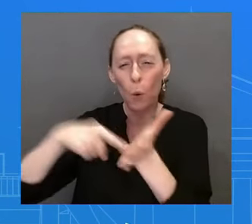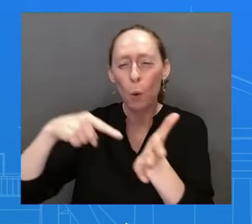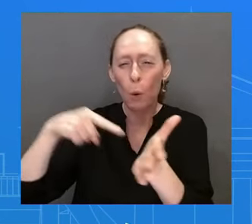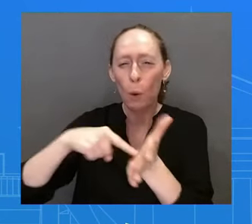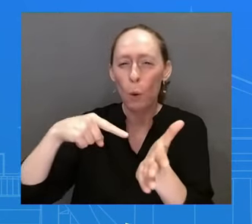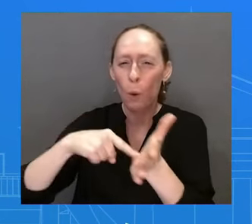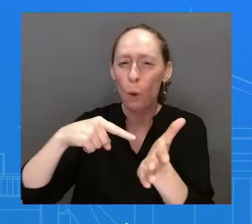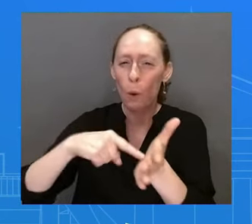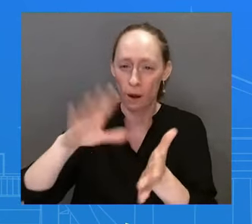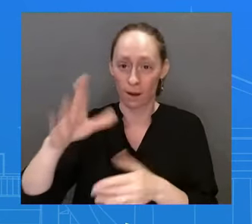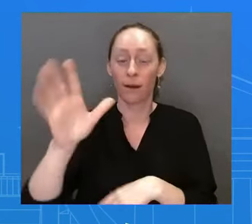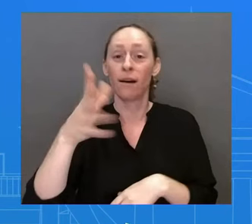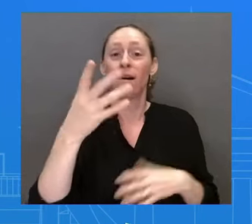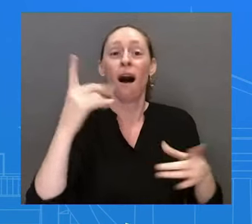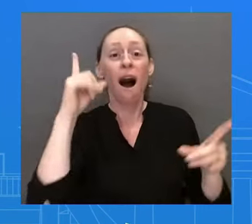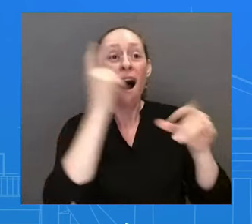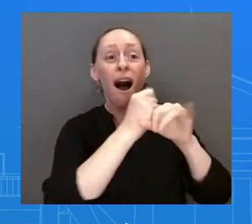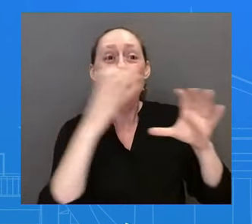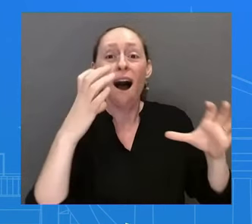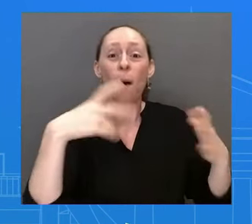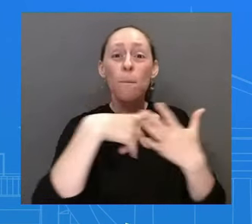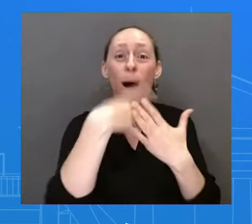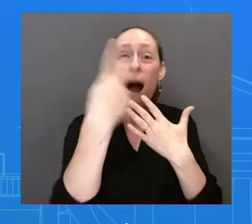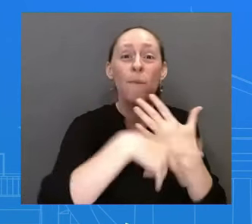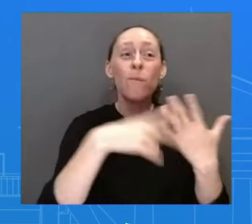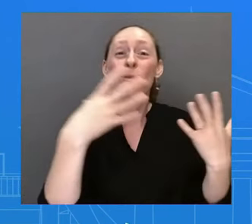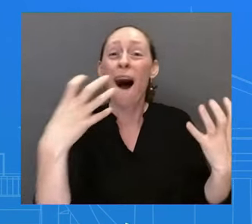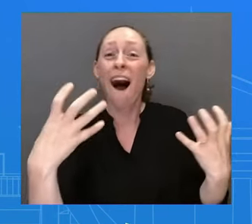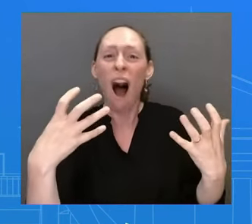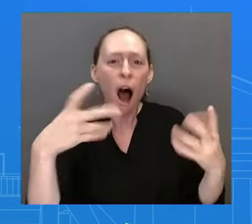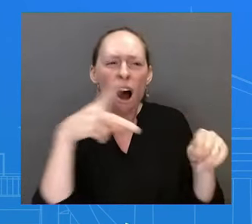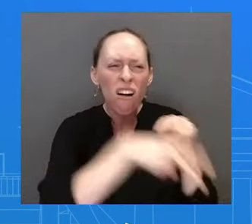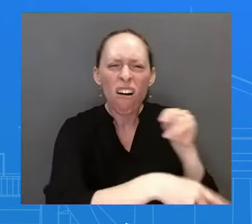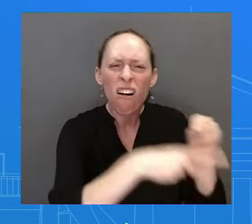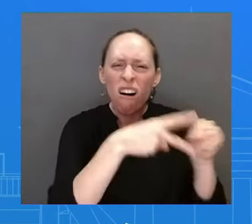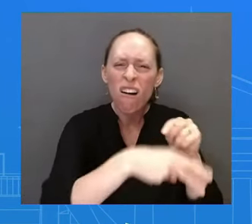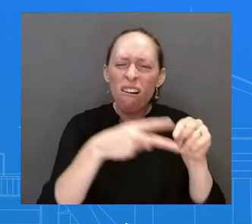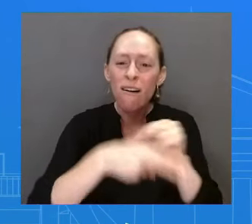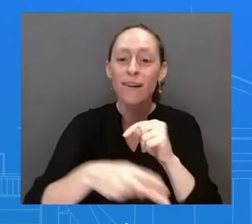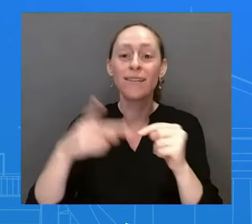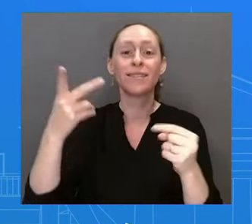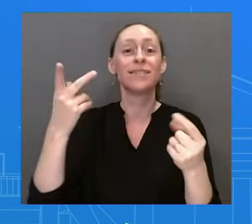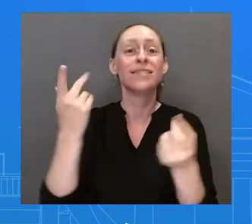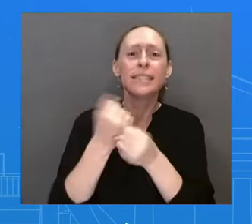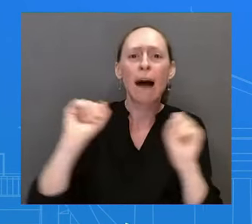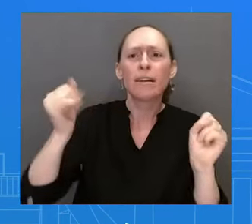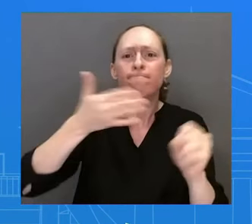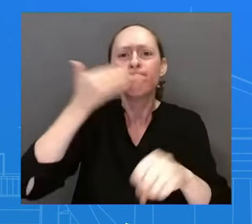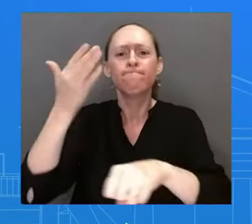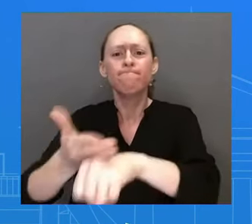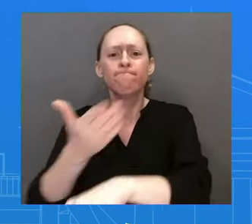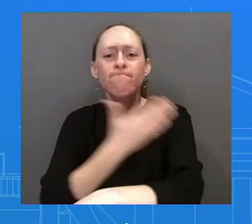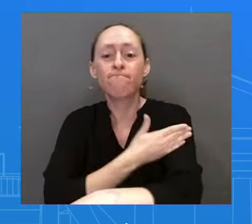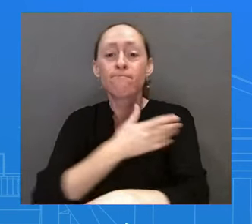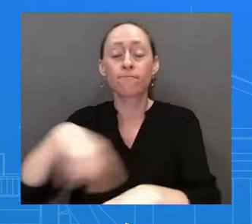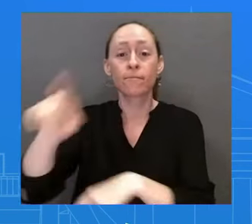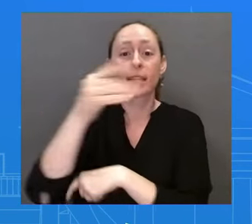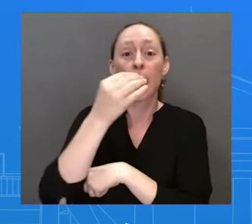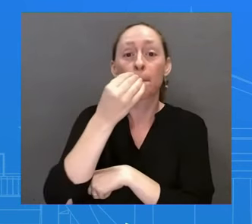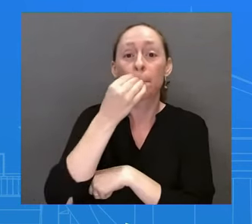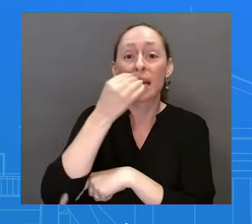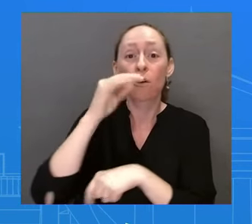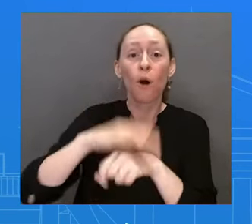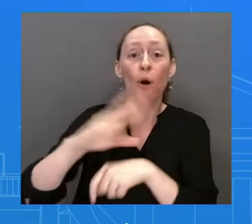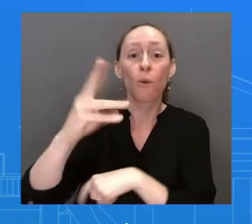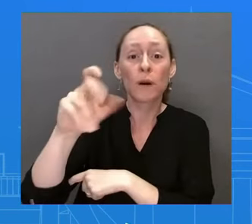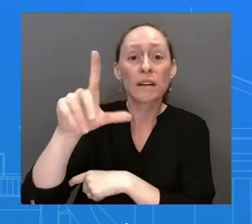to public safety to Meals on Wheels, in the name of fiscal responsibility. But now they are proposing to spend hundreds